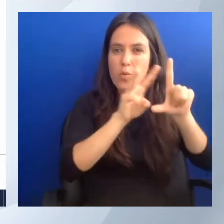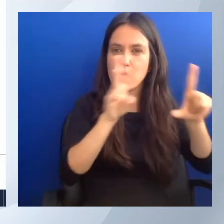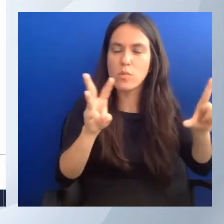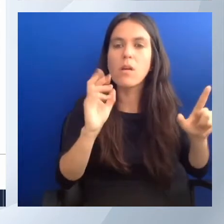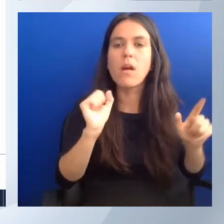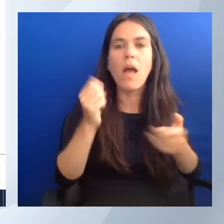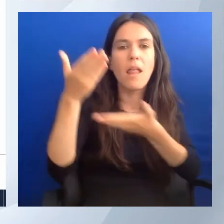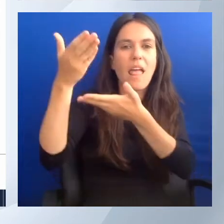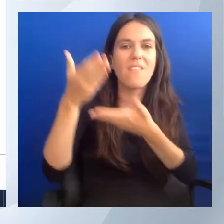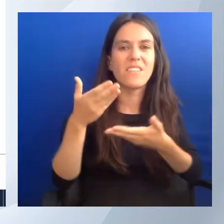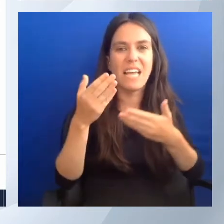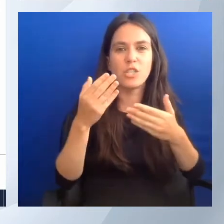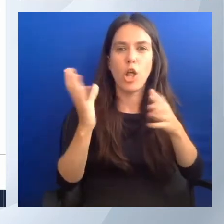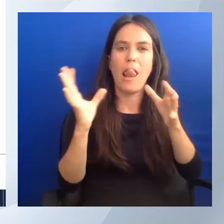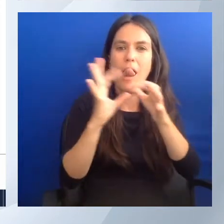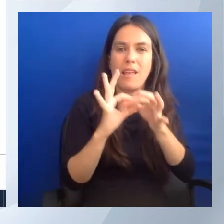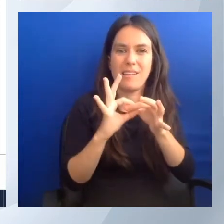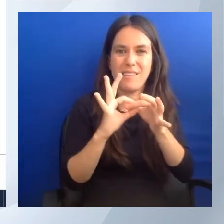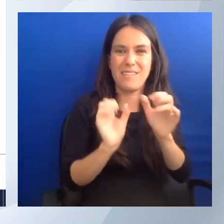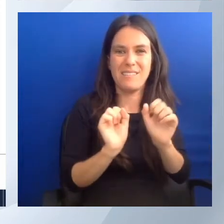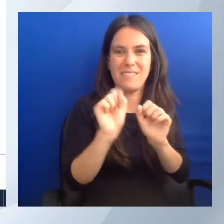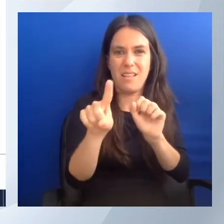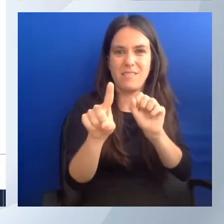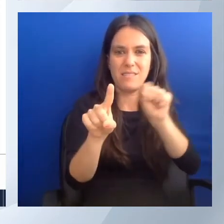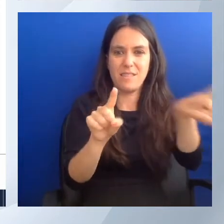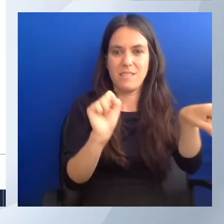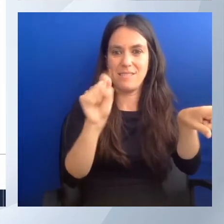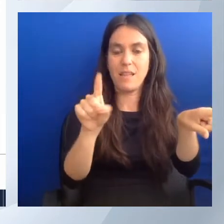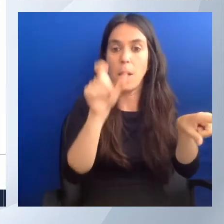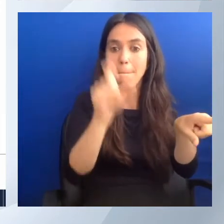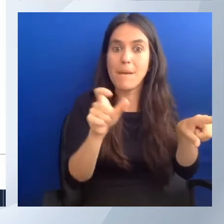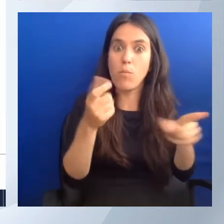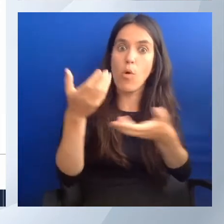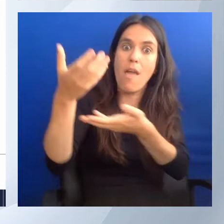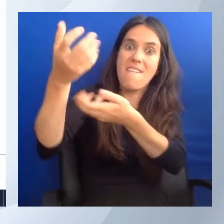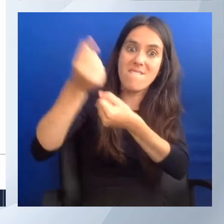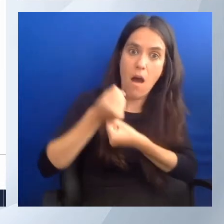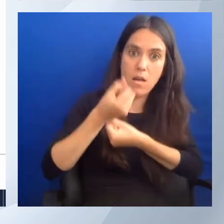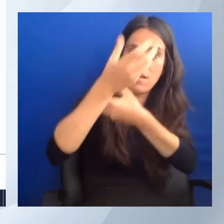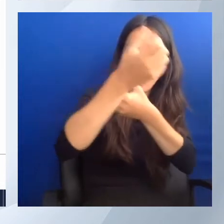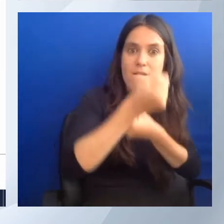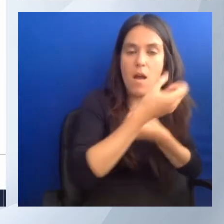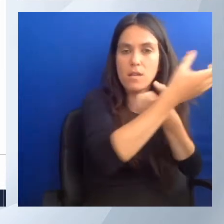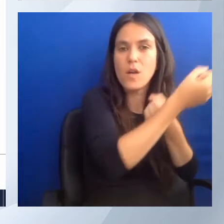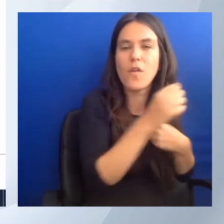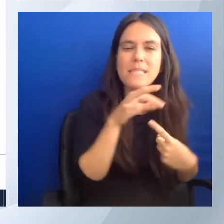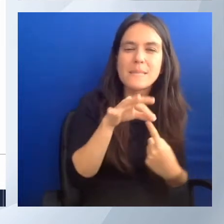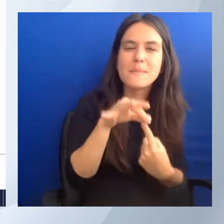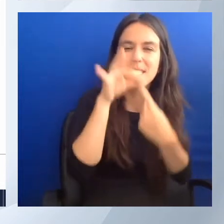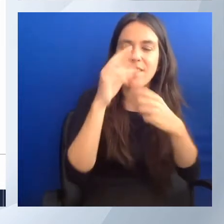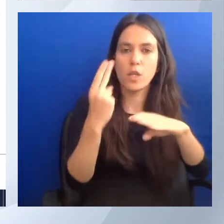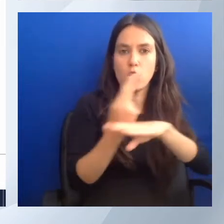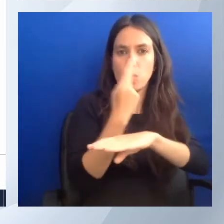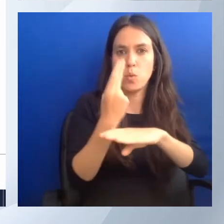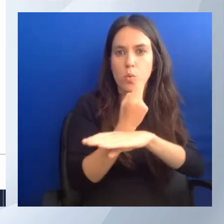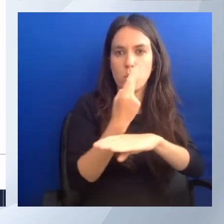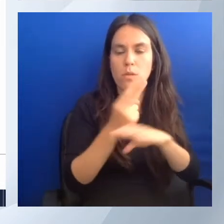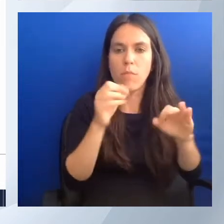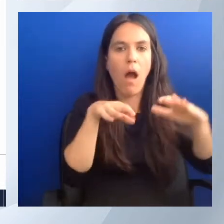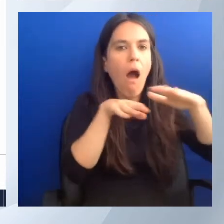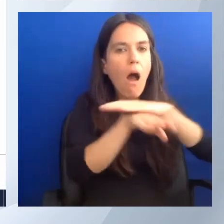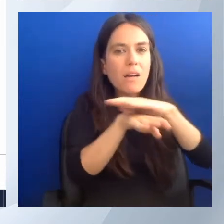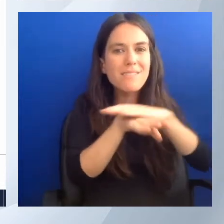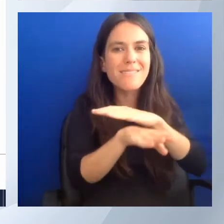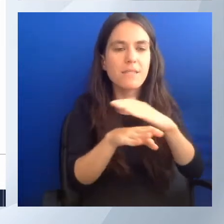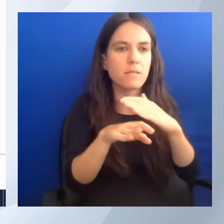link, and that invitation link allows you to invite a specific user where that user get access to the domain